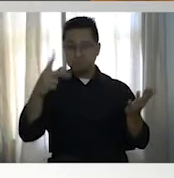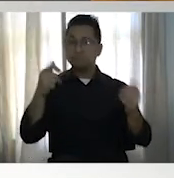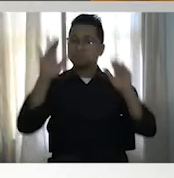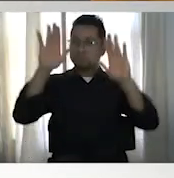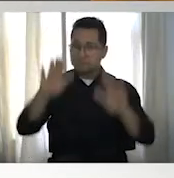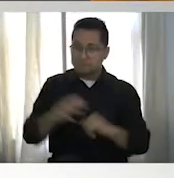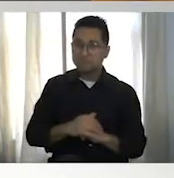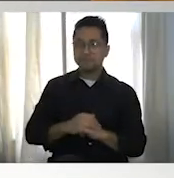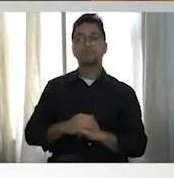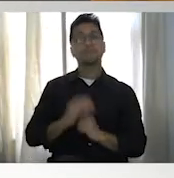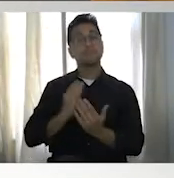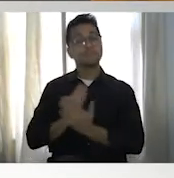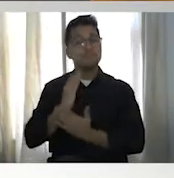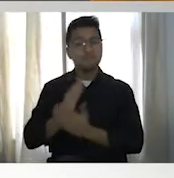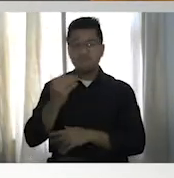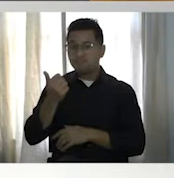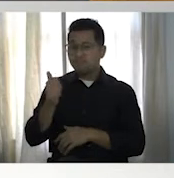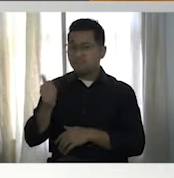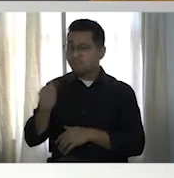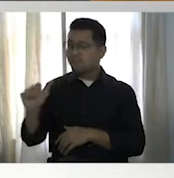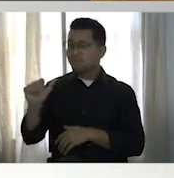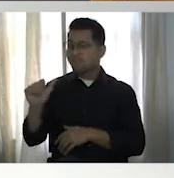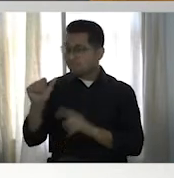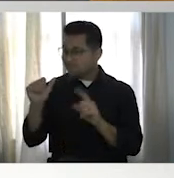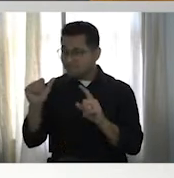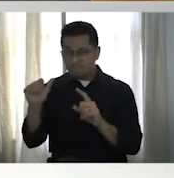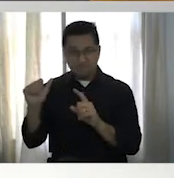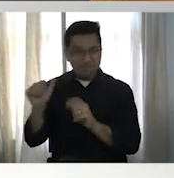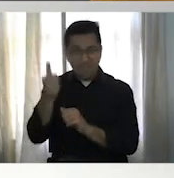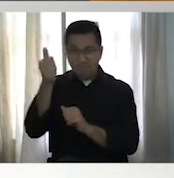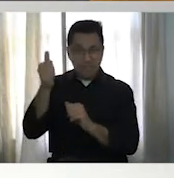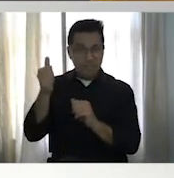great. All right, anybody else who I forgot to mention?